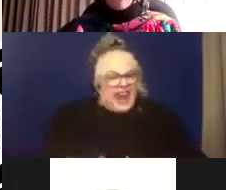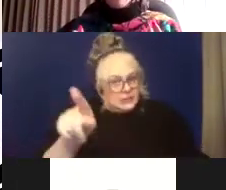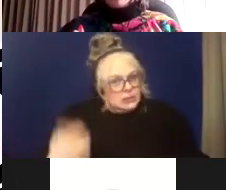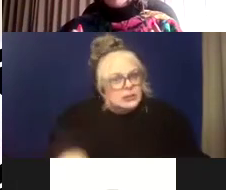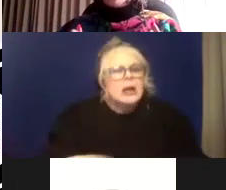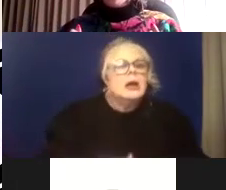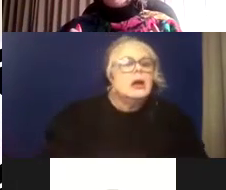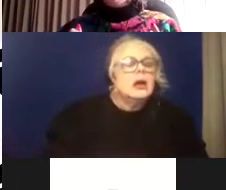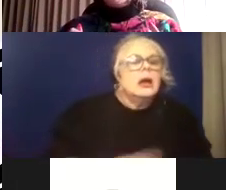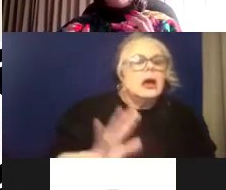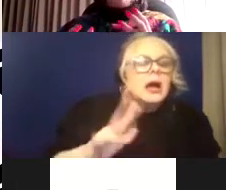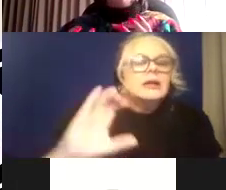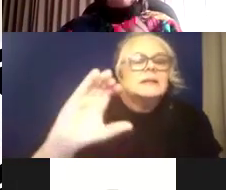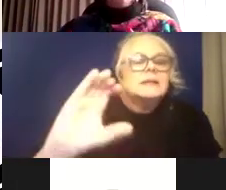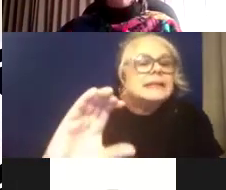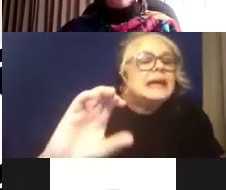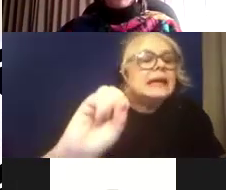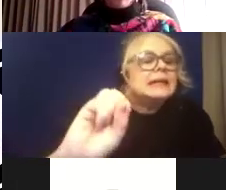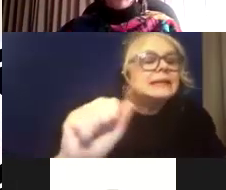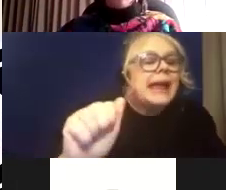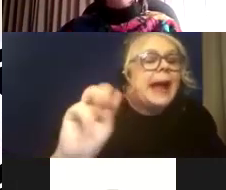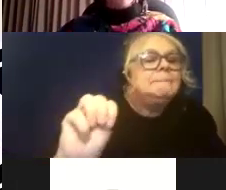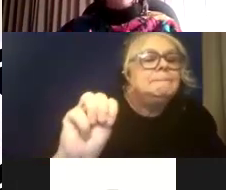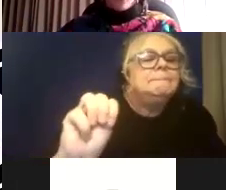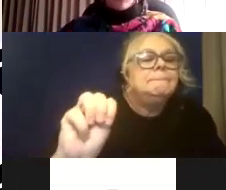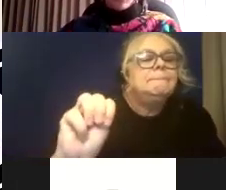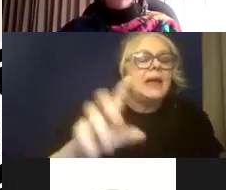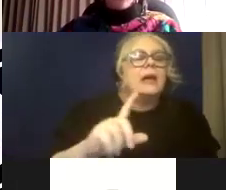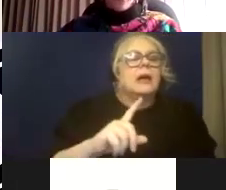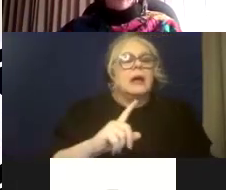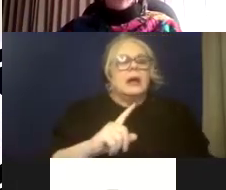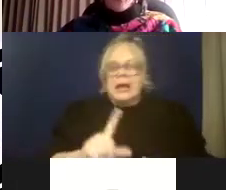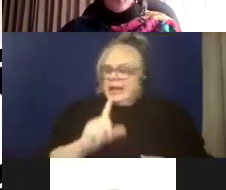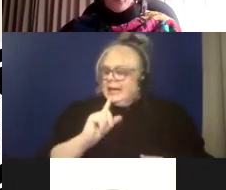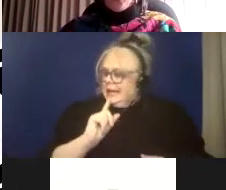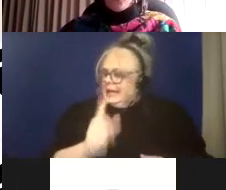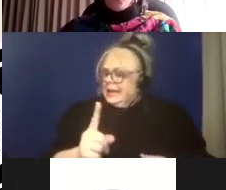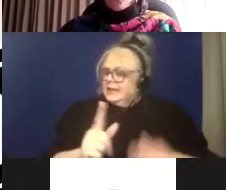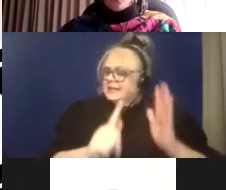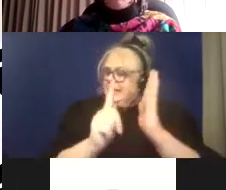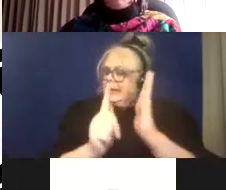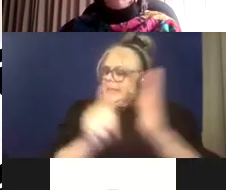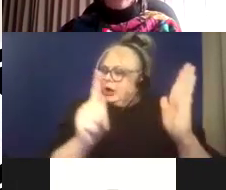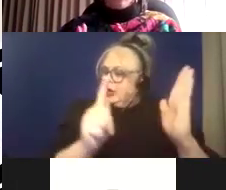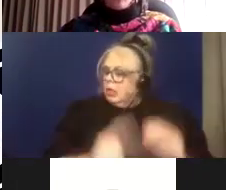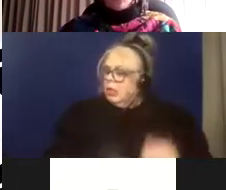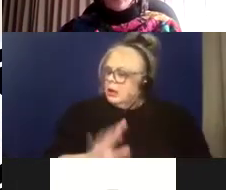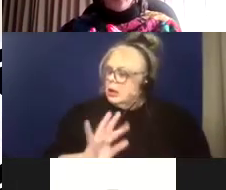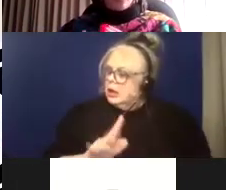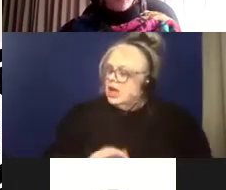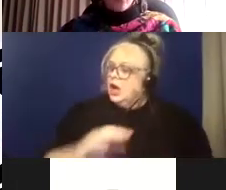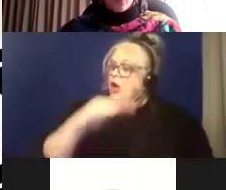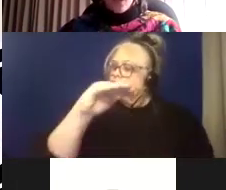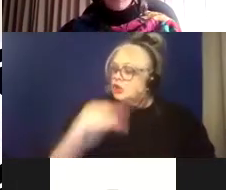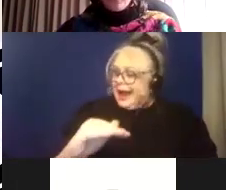CSAM, is illegal to host online. So you have options for demanding its removal within civil